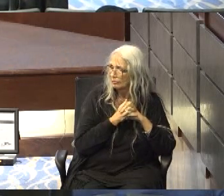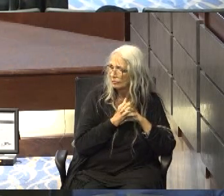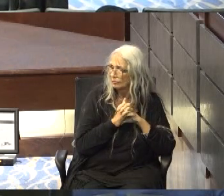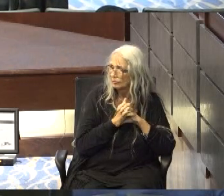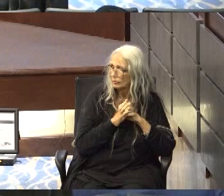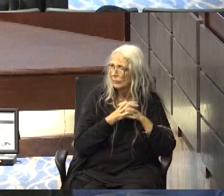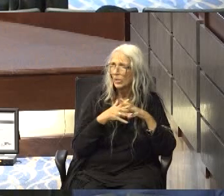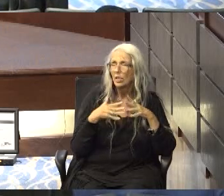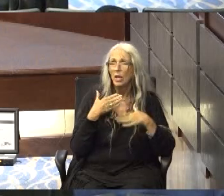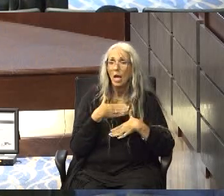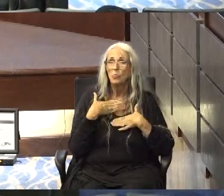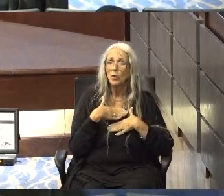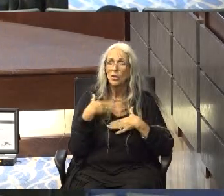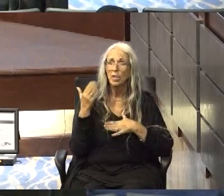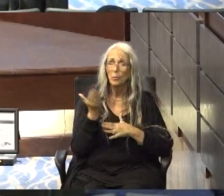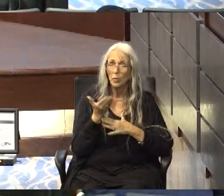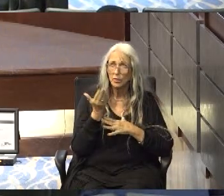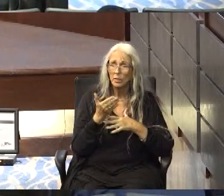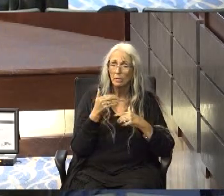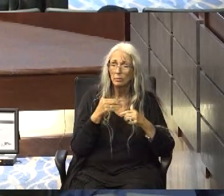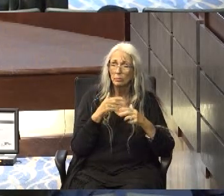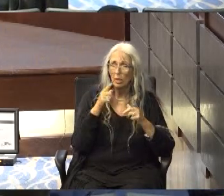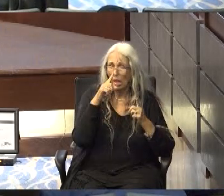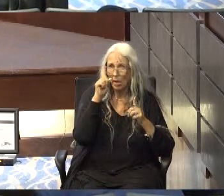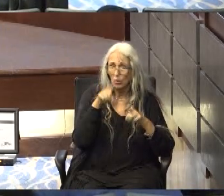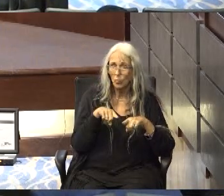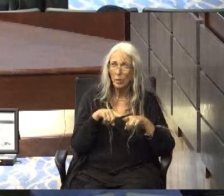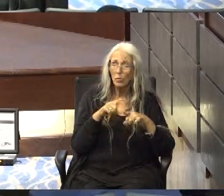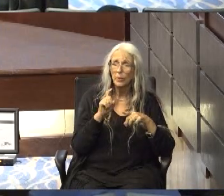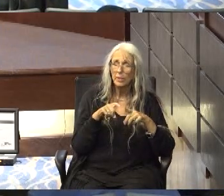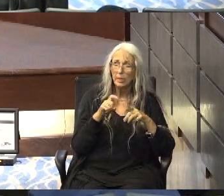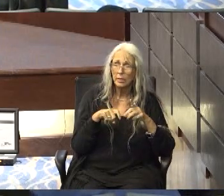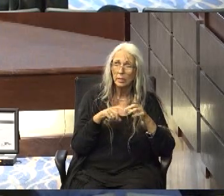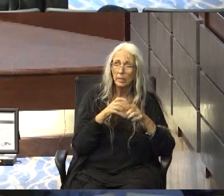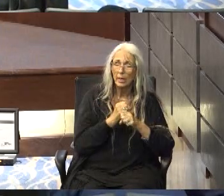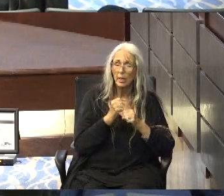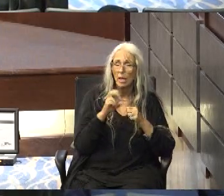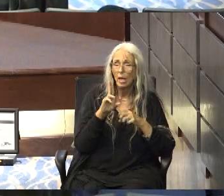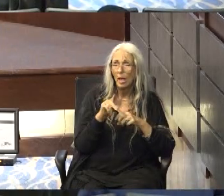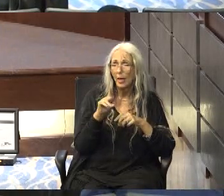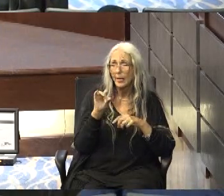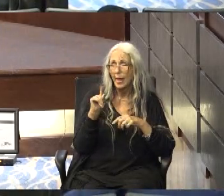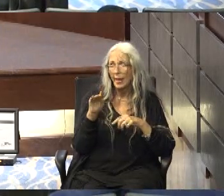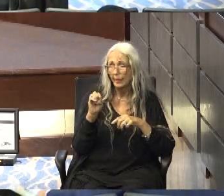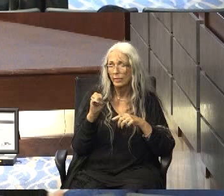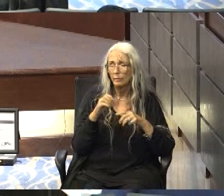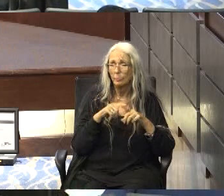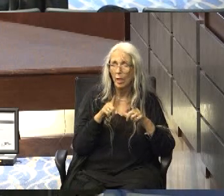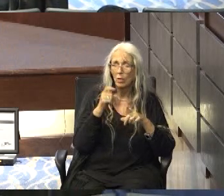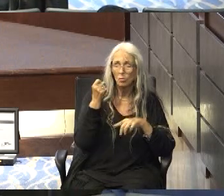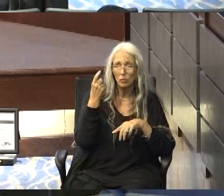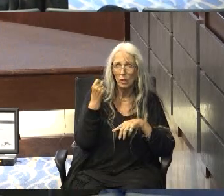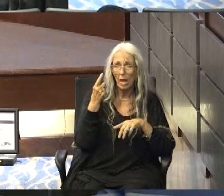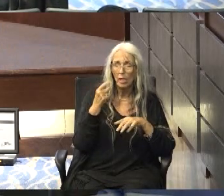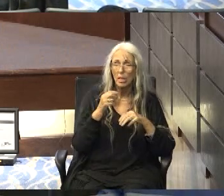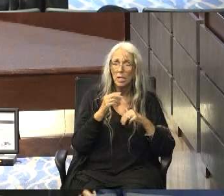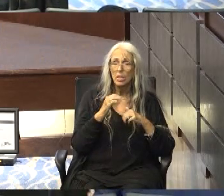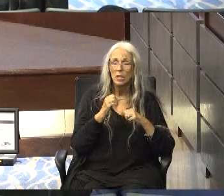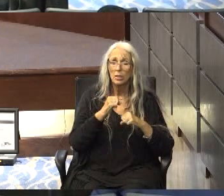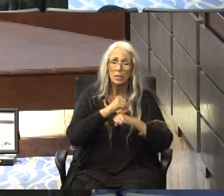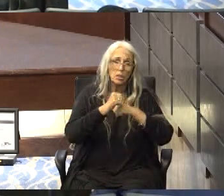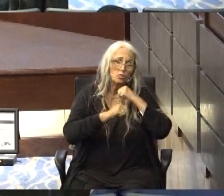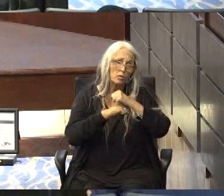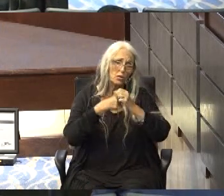I appreciate this presentation. I agree that we do need to implement some updates, but I also want to realize that construction costs are